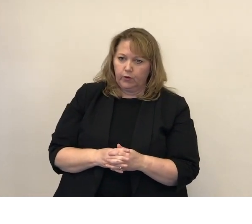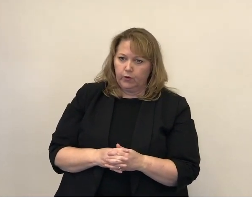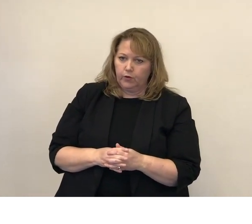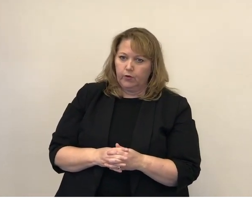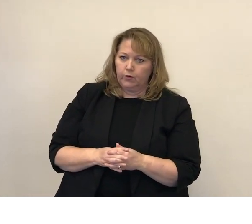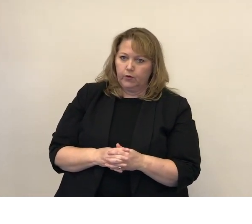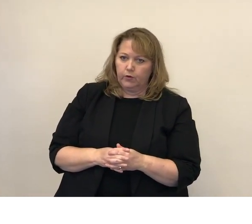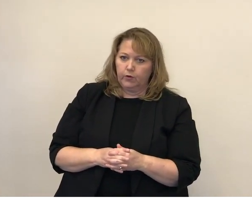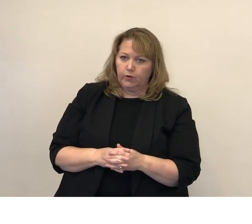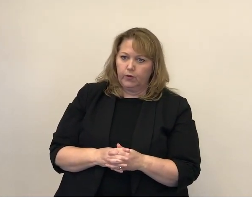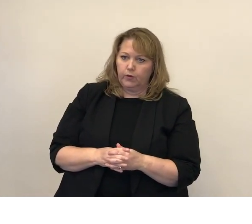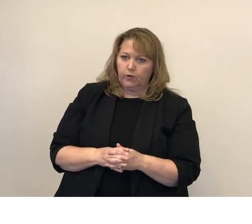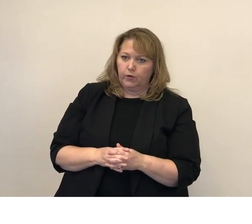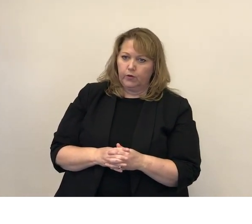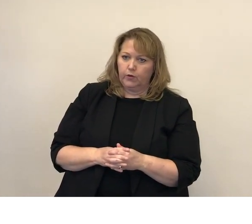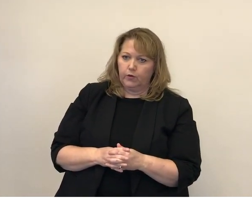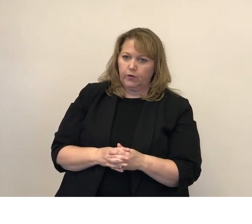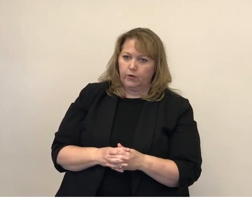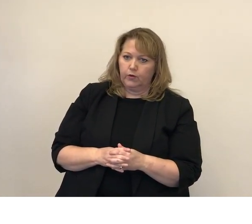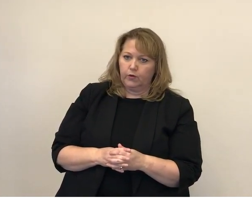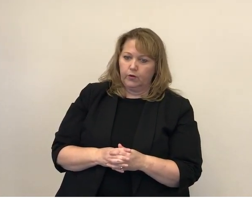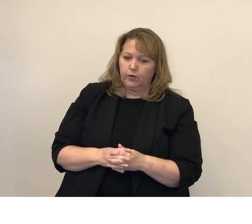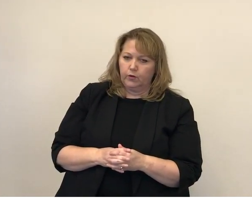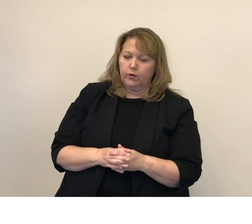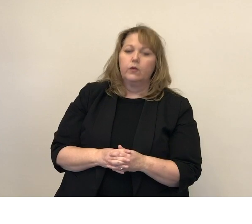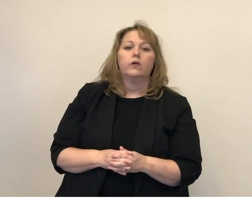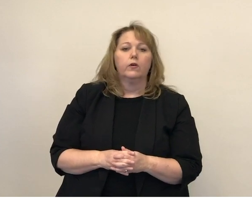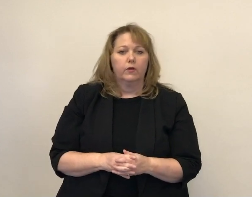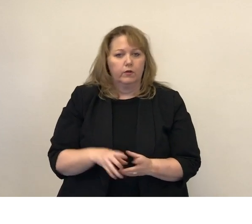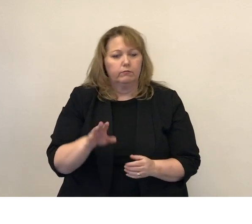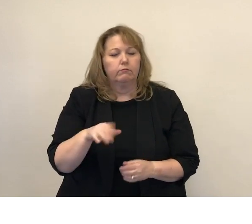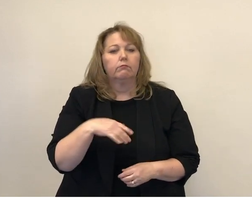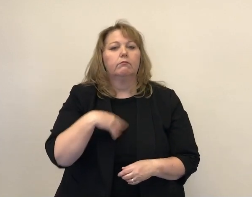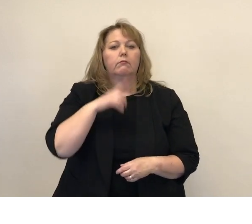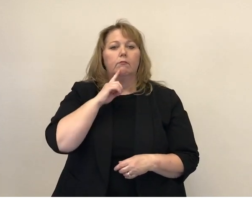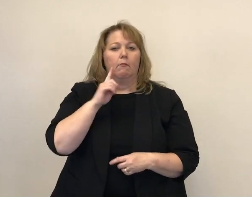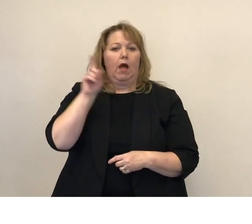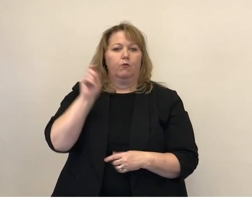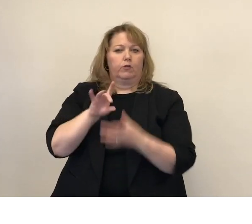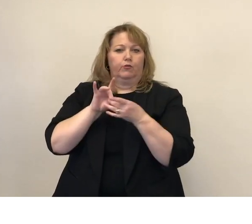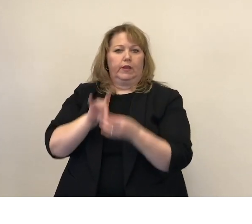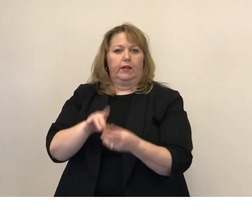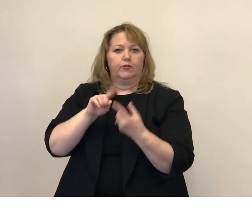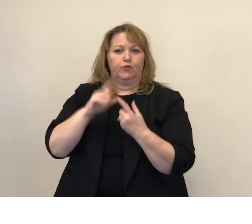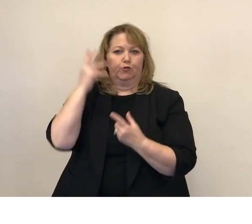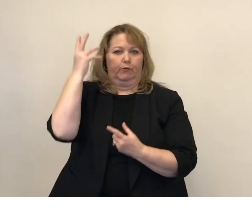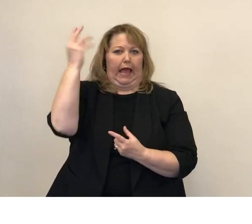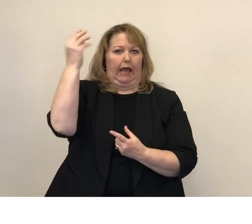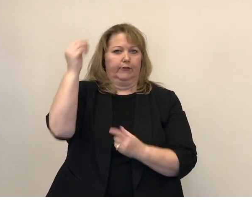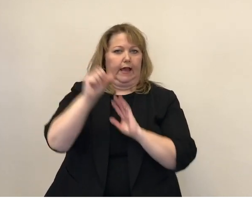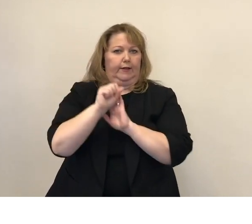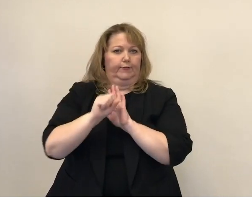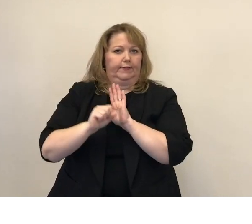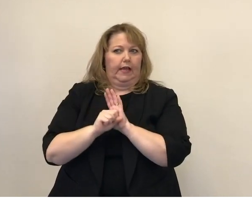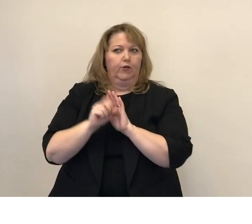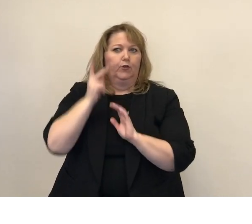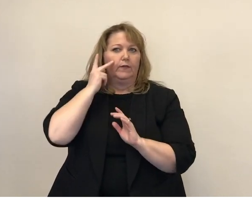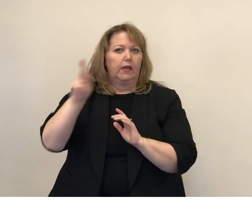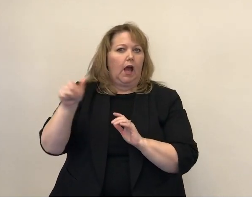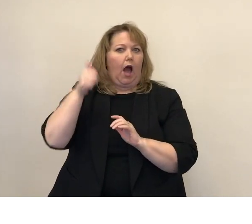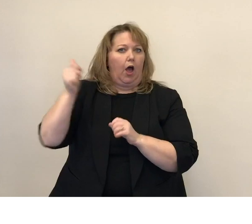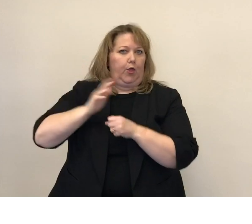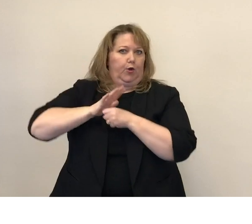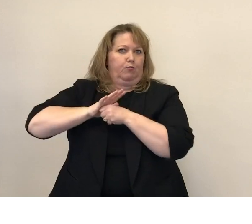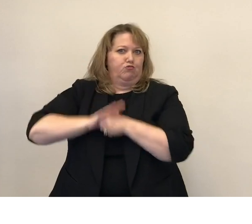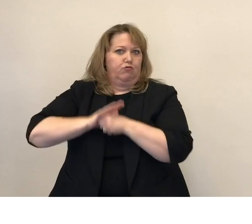we've seen in other states. Michigan, for example, there's been protests of people that want to have their industries and government reopened,